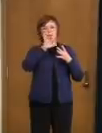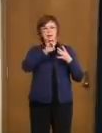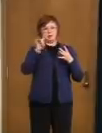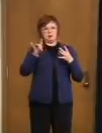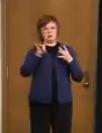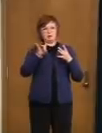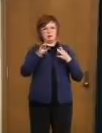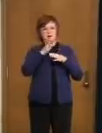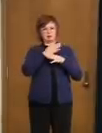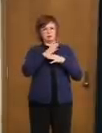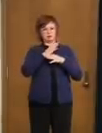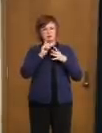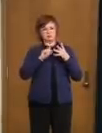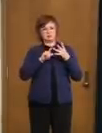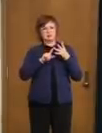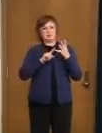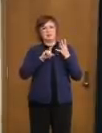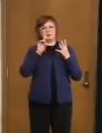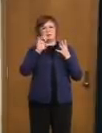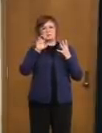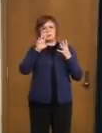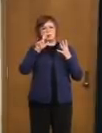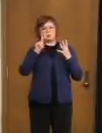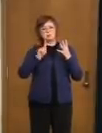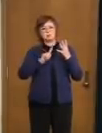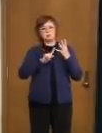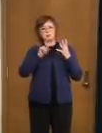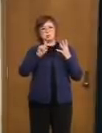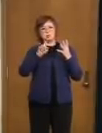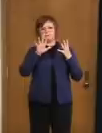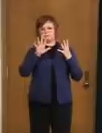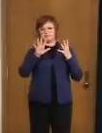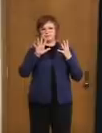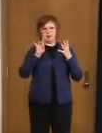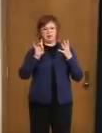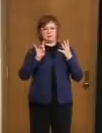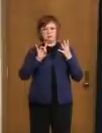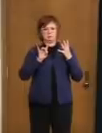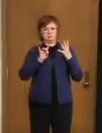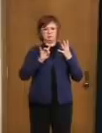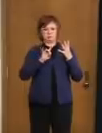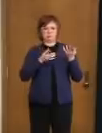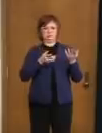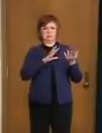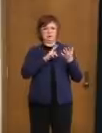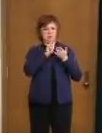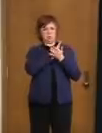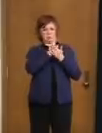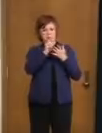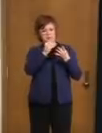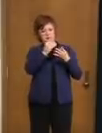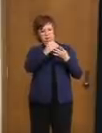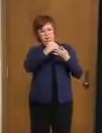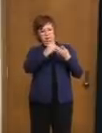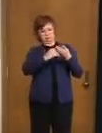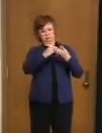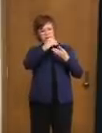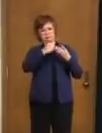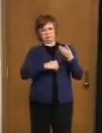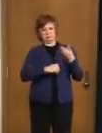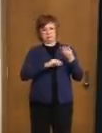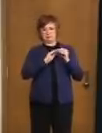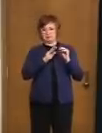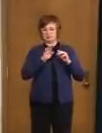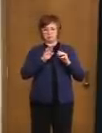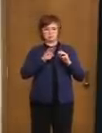December the 31st. So throughout the 3 weeks of that month, the measures that we have in place today will have proven